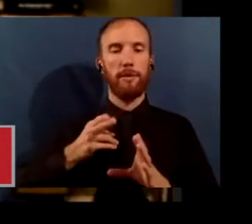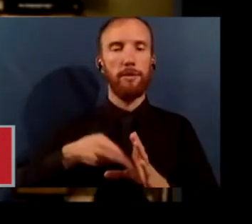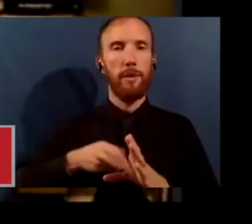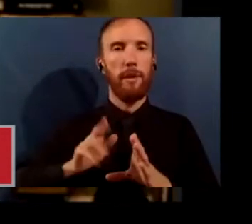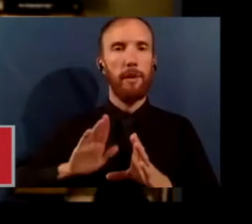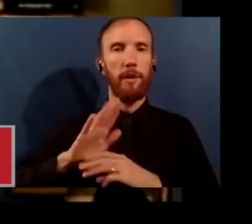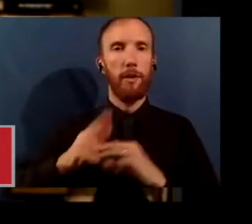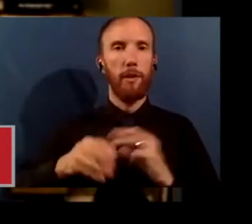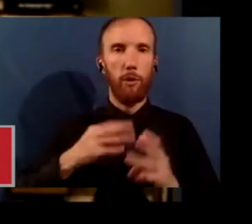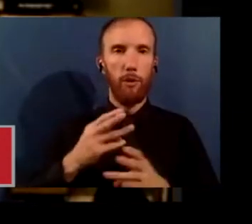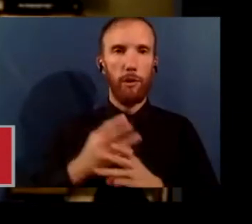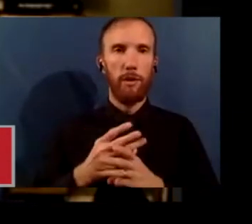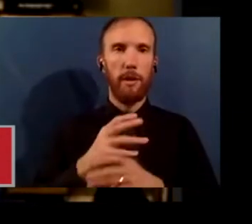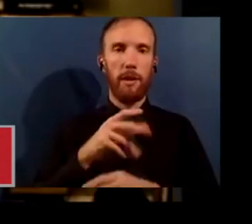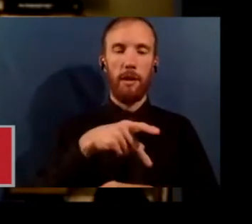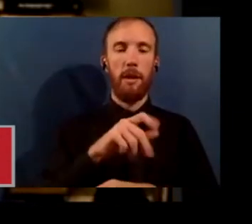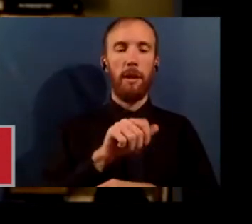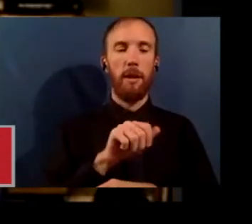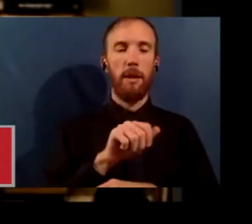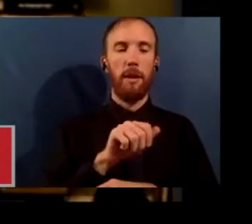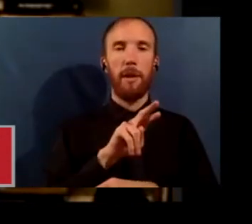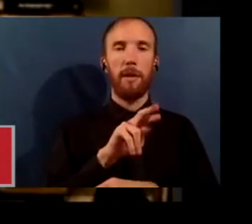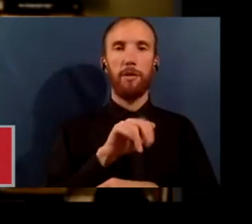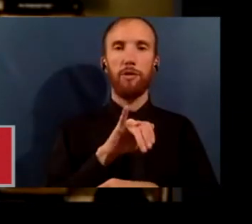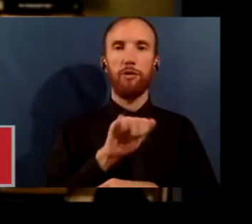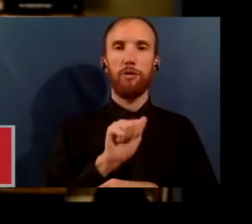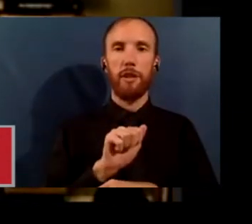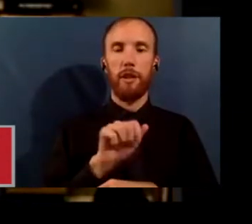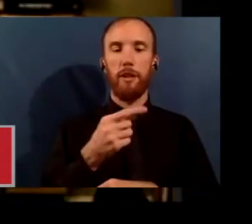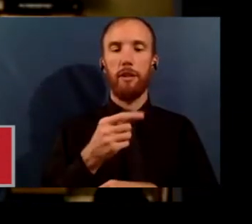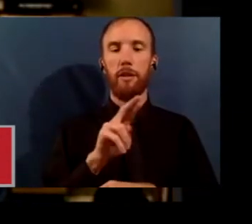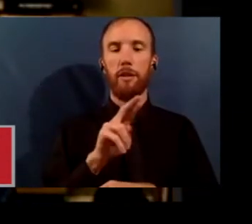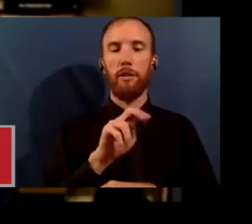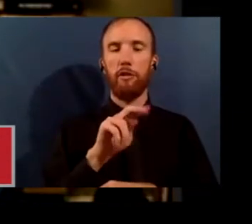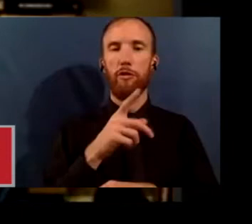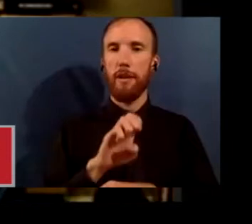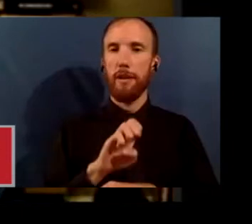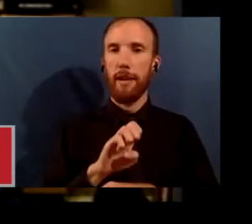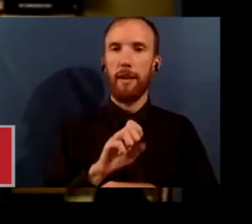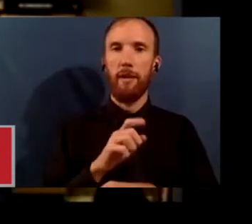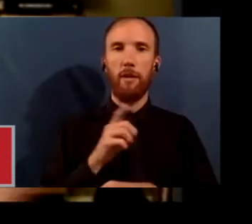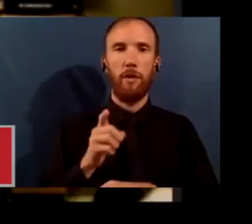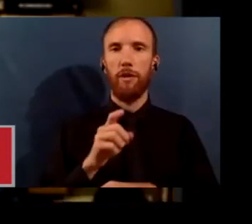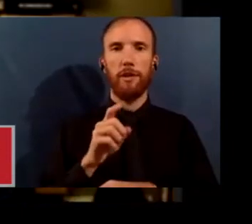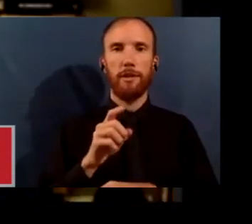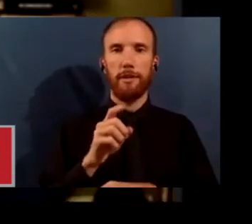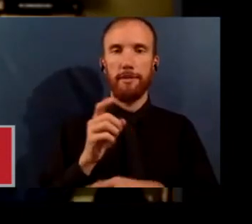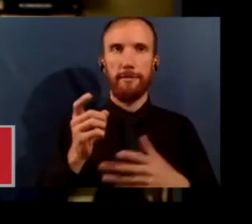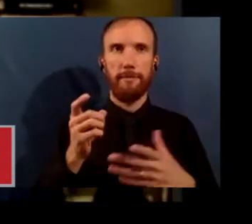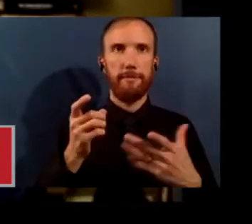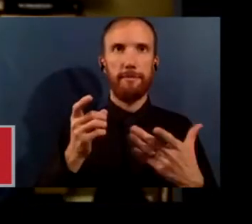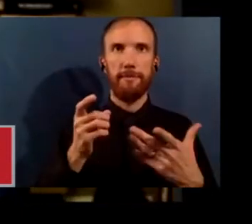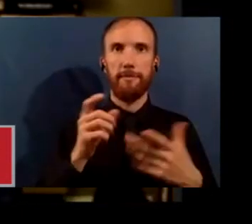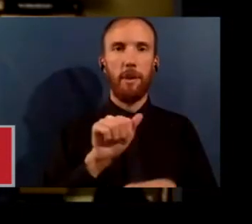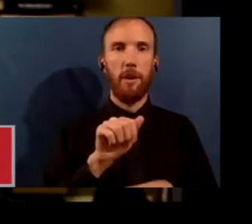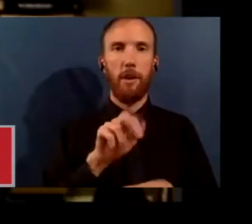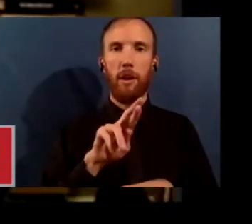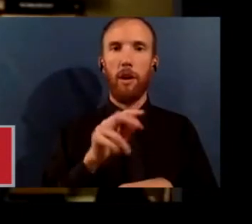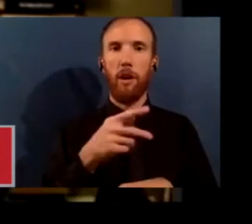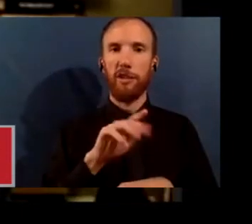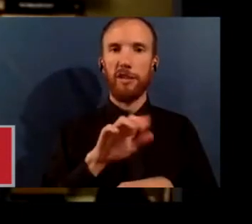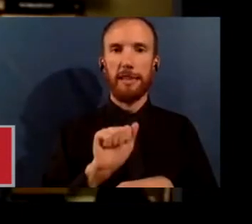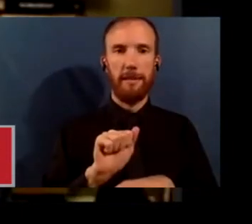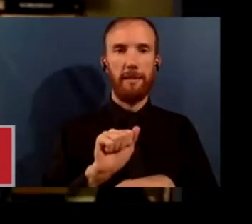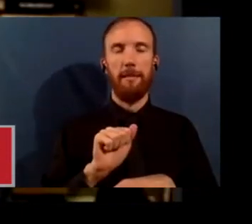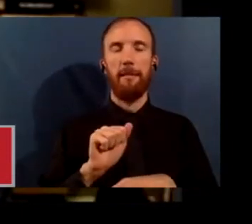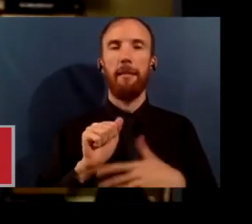Grande in Argentina, that's where almost our entire team is born out of the Patria Grande dynamic, you know.